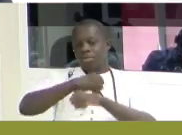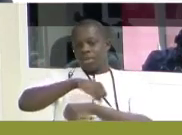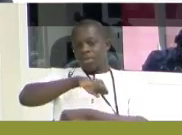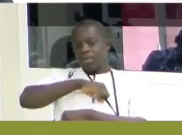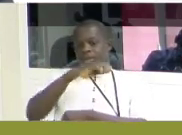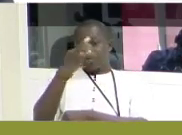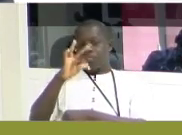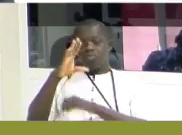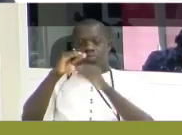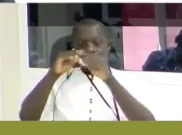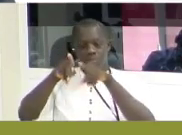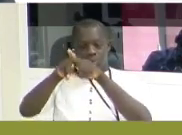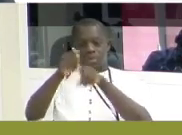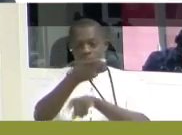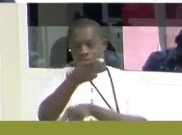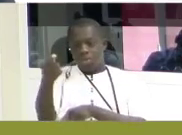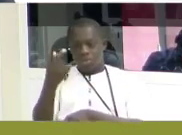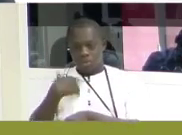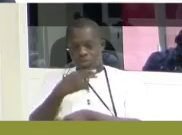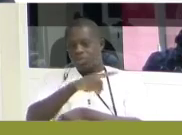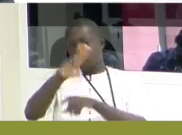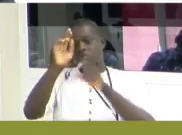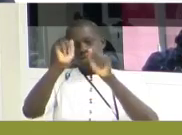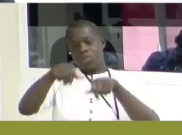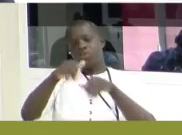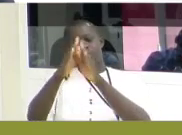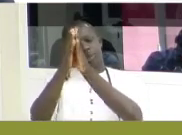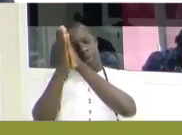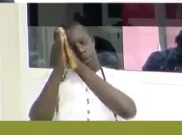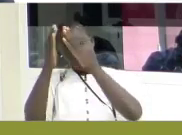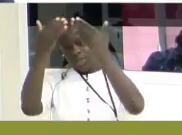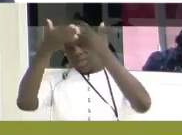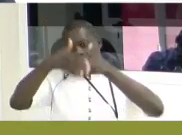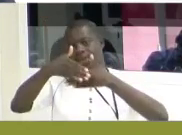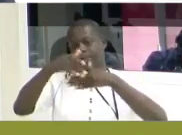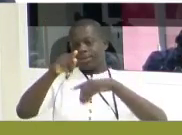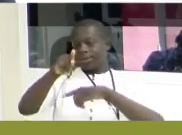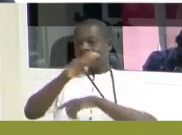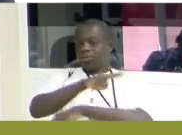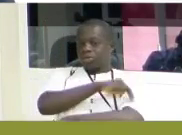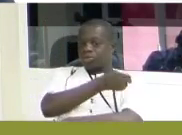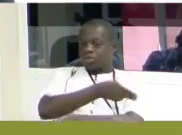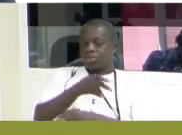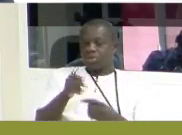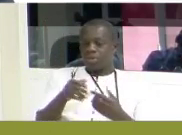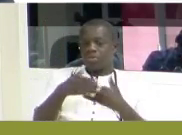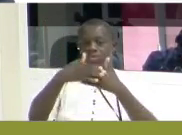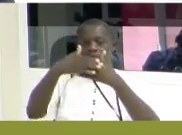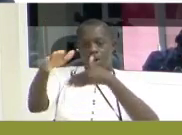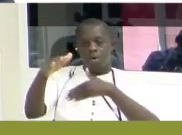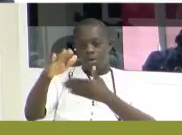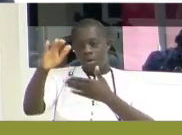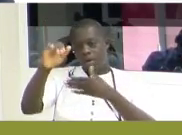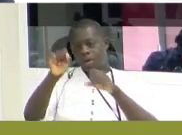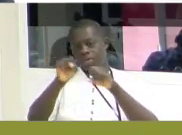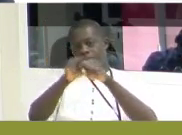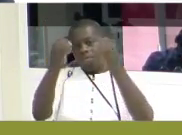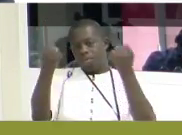hospital. So that was the reason why I told them the story is not true. And none of those papers carried the story.